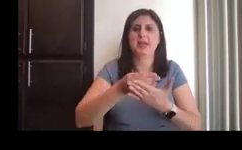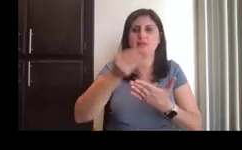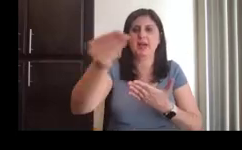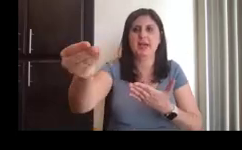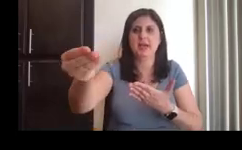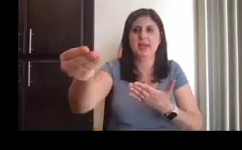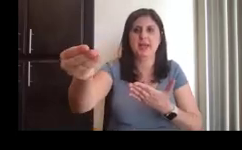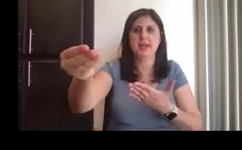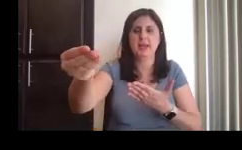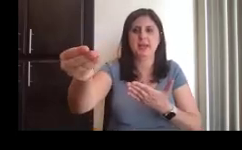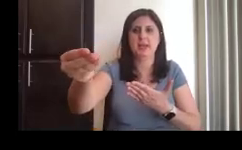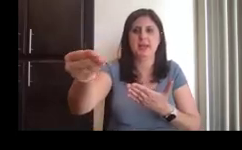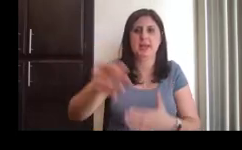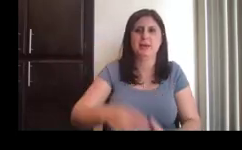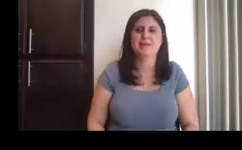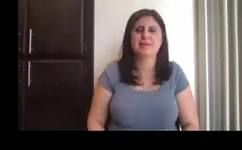Buy again. To buy.